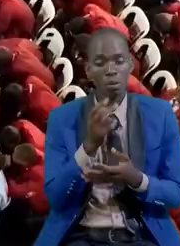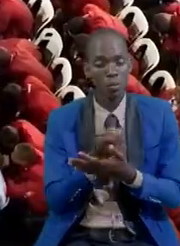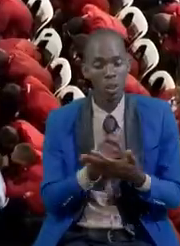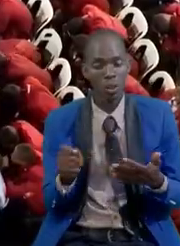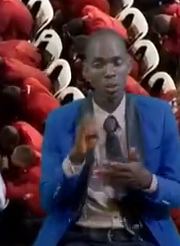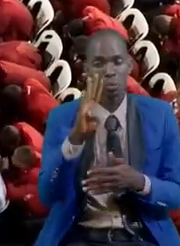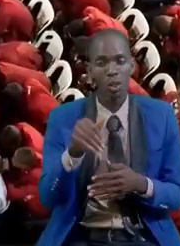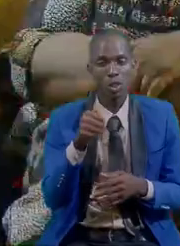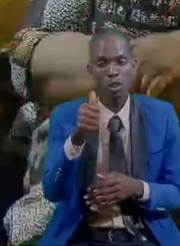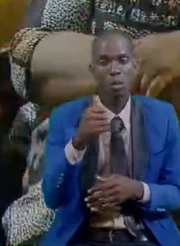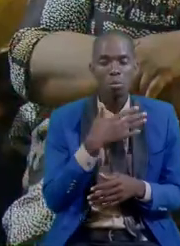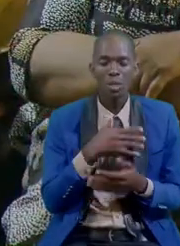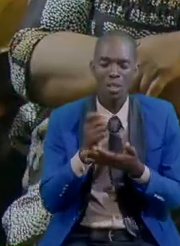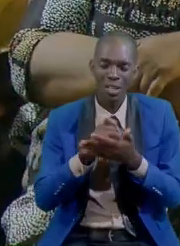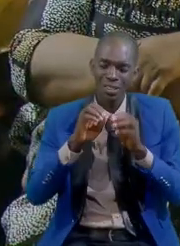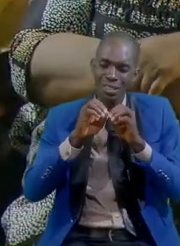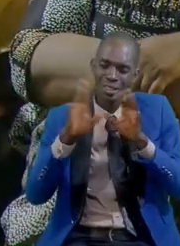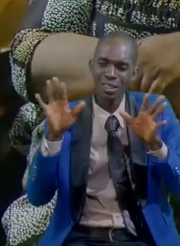and assist them.